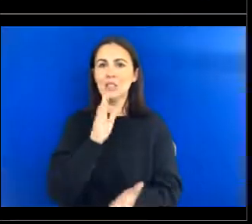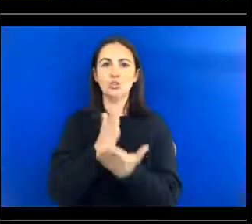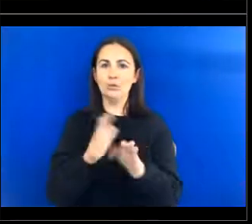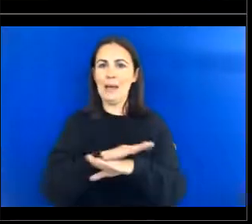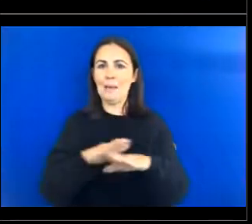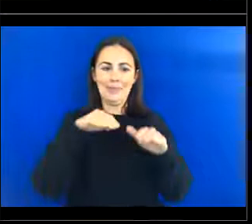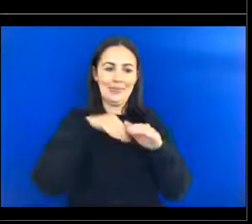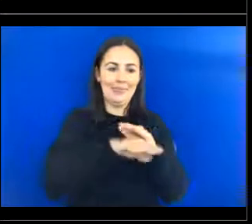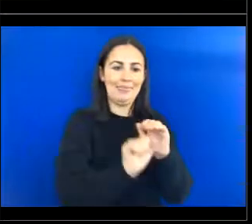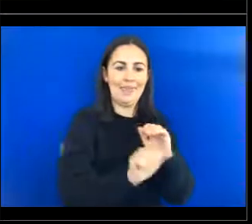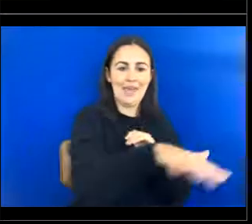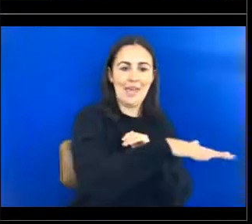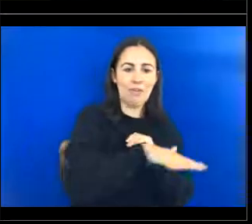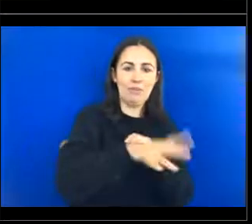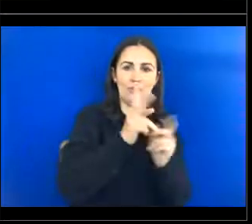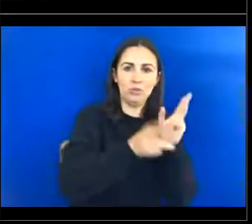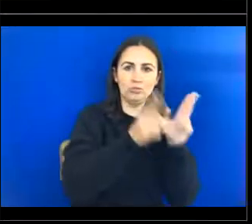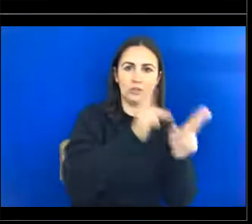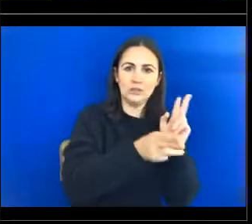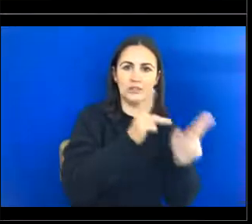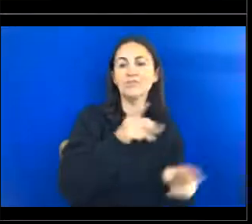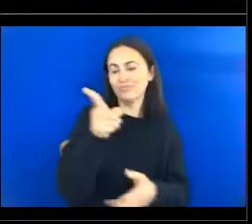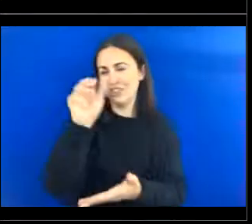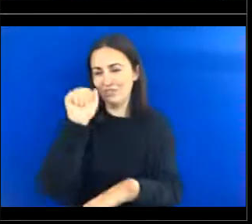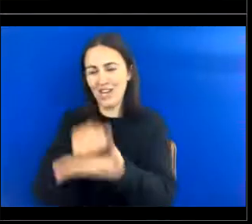one, Bridget? Well, you're all right.